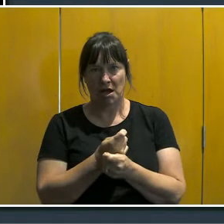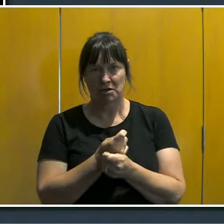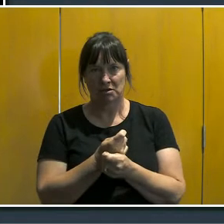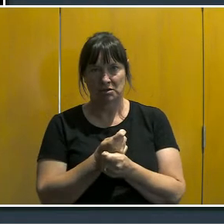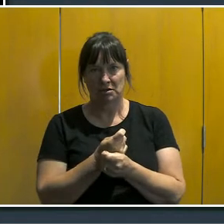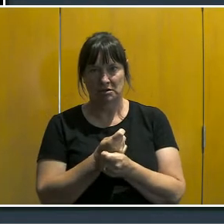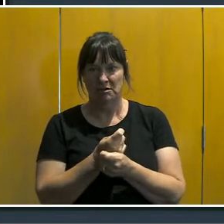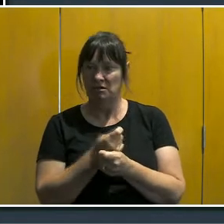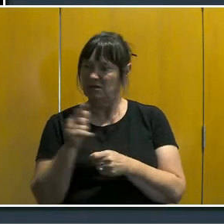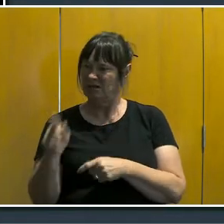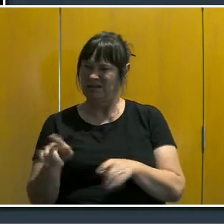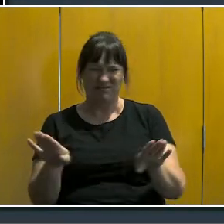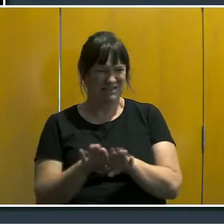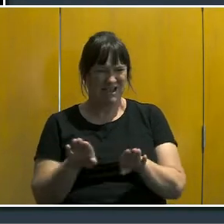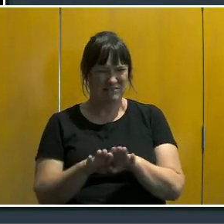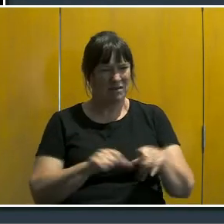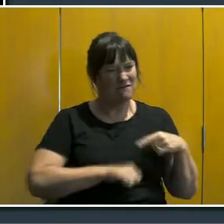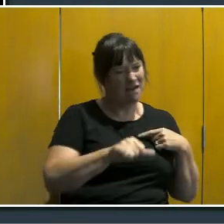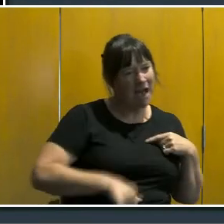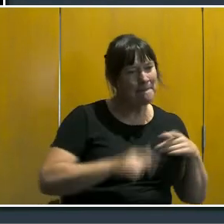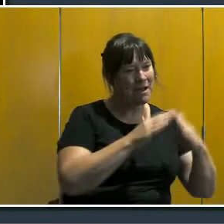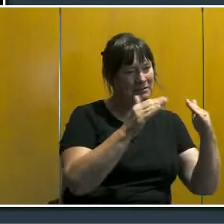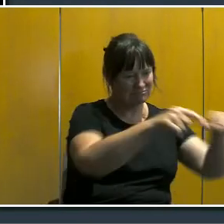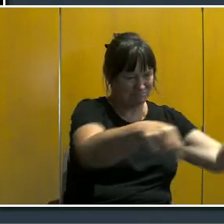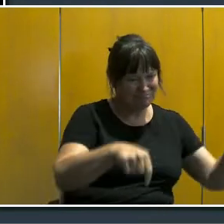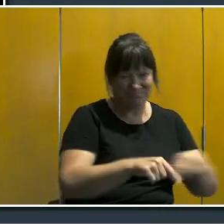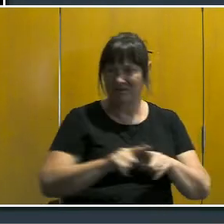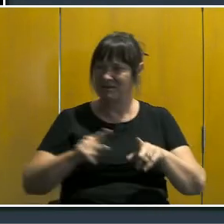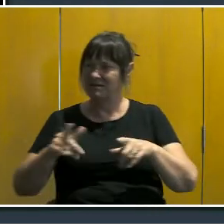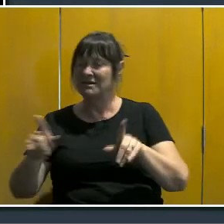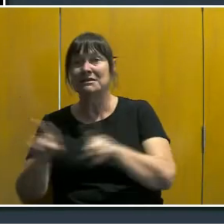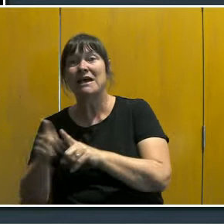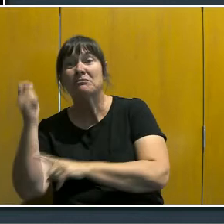100% and classify us as residential, particularly given the lack of services.